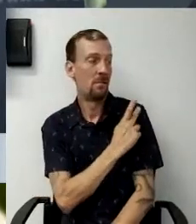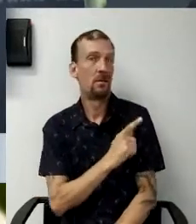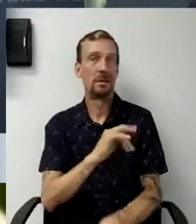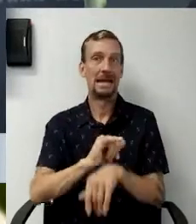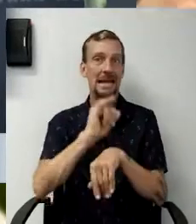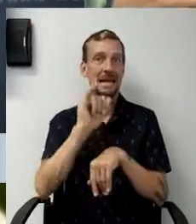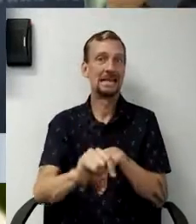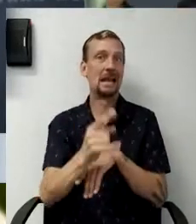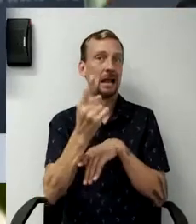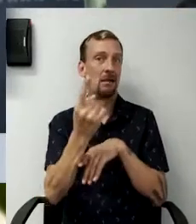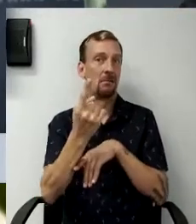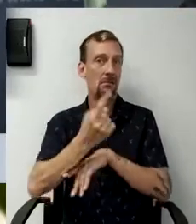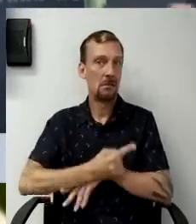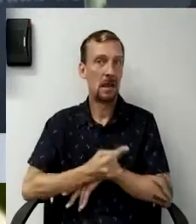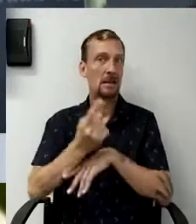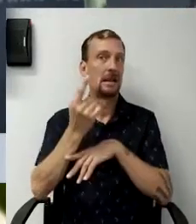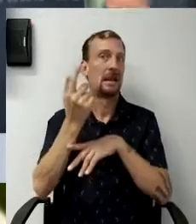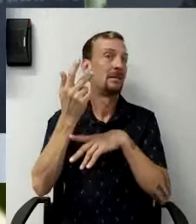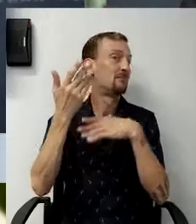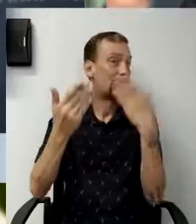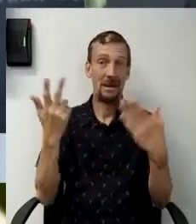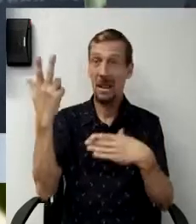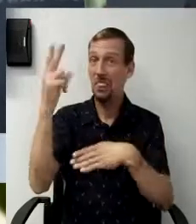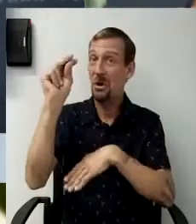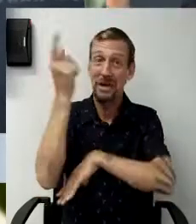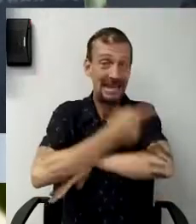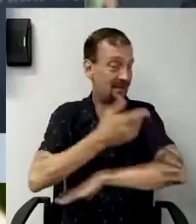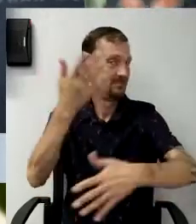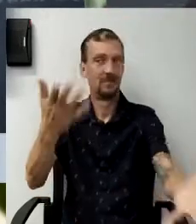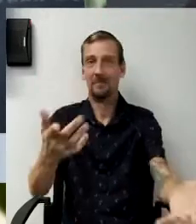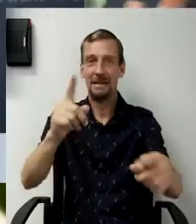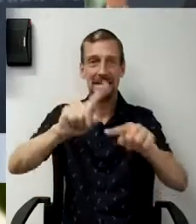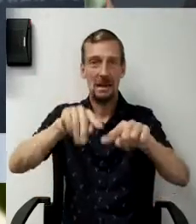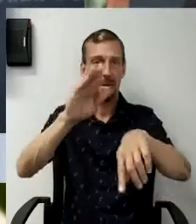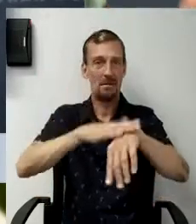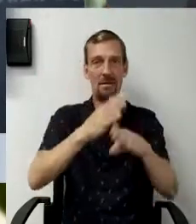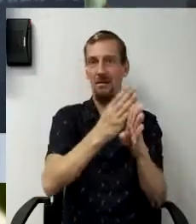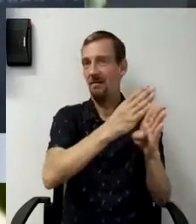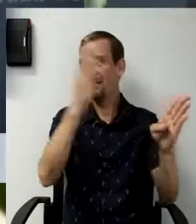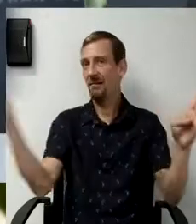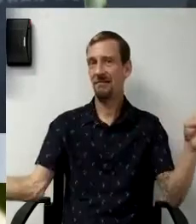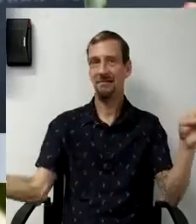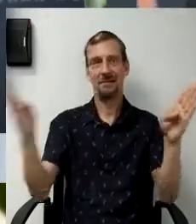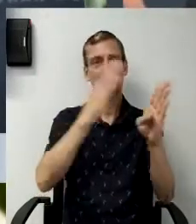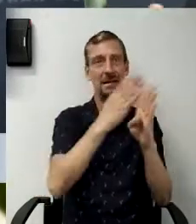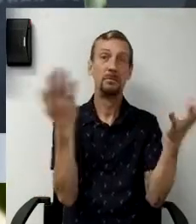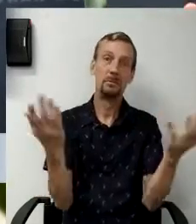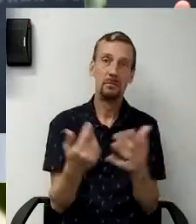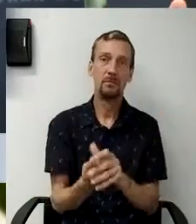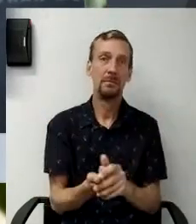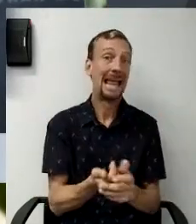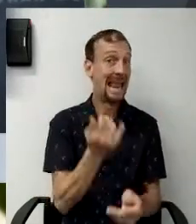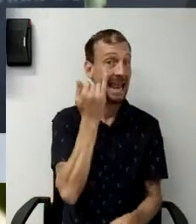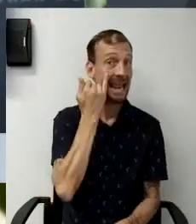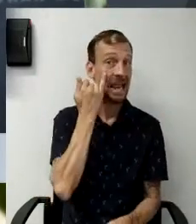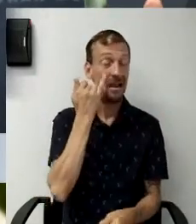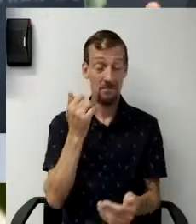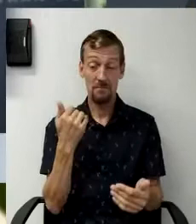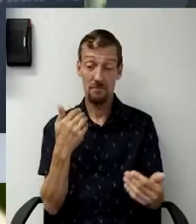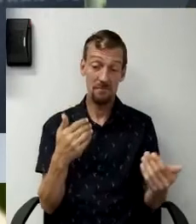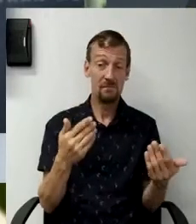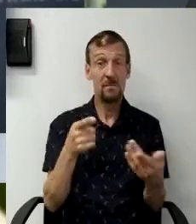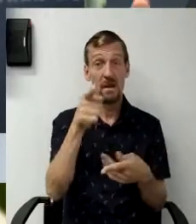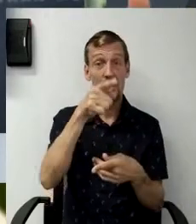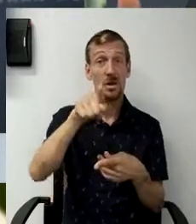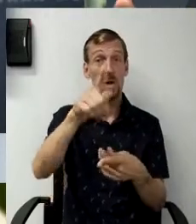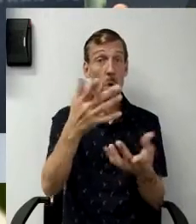1 day, 30 days, and all along that spectrum. So if there is a way that folks